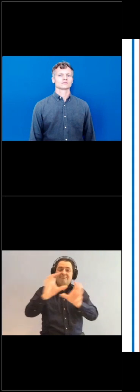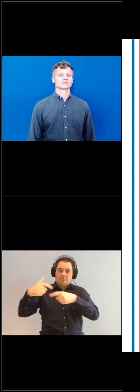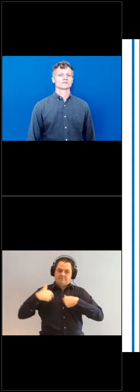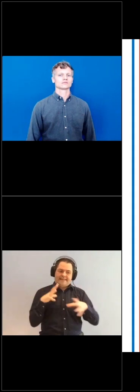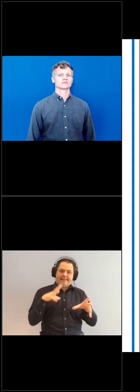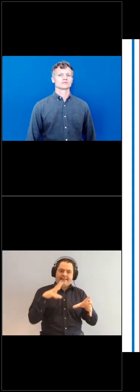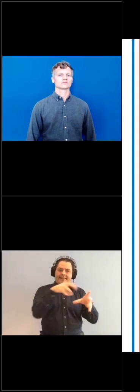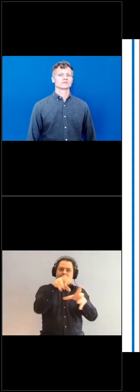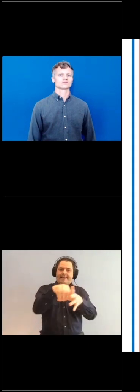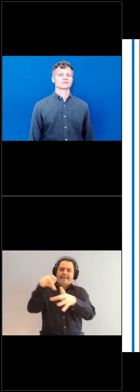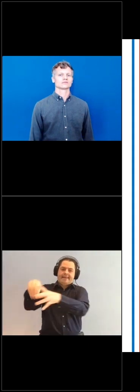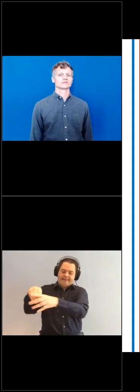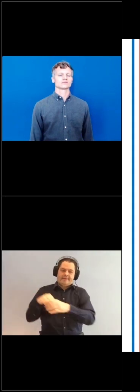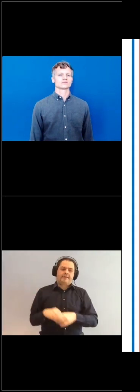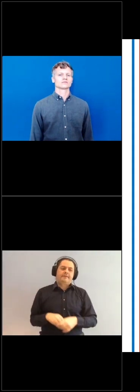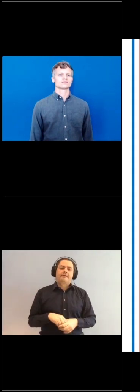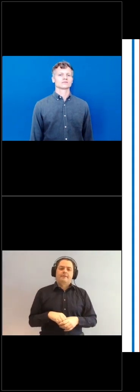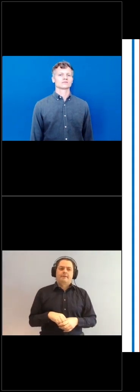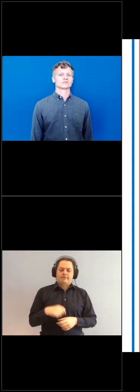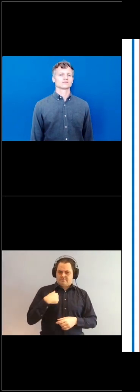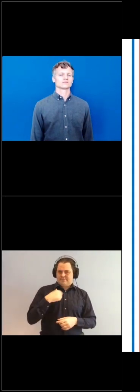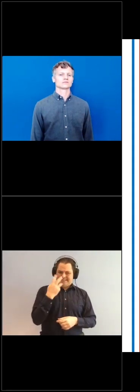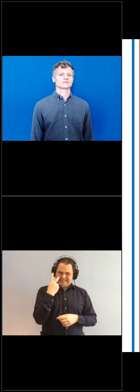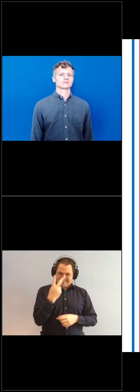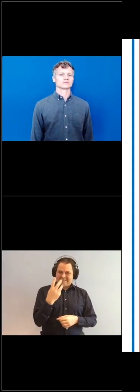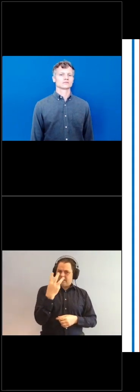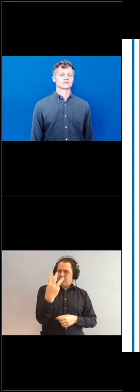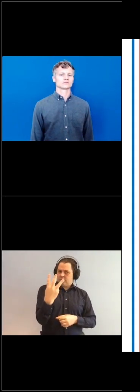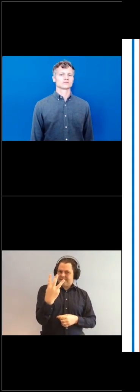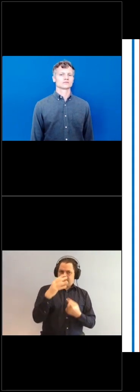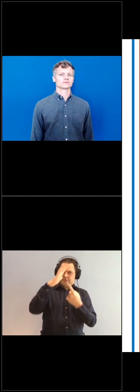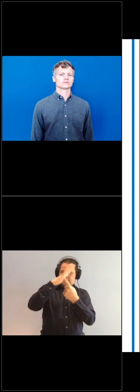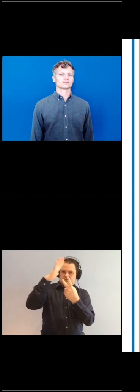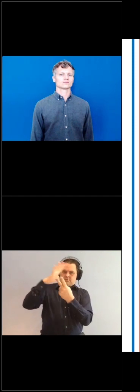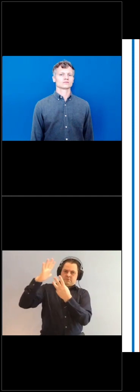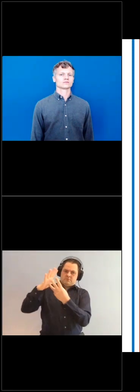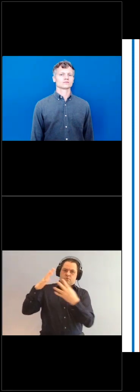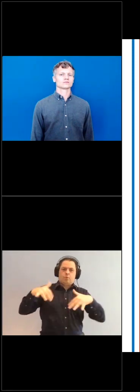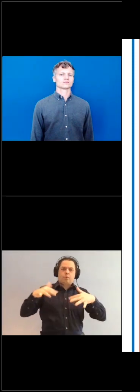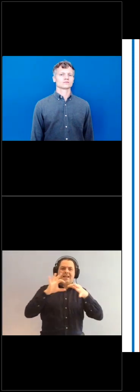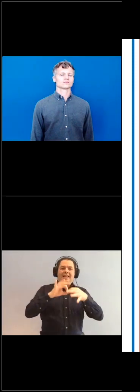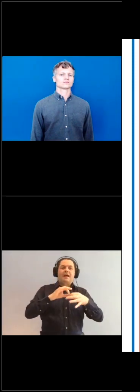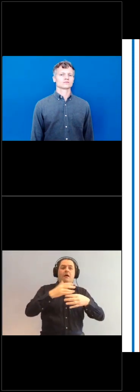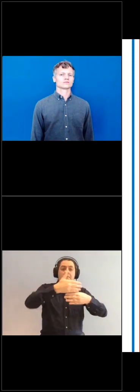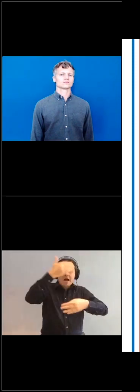like 3 highlighted findings regarding barriers and risk.